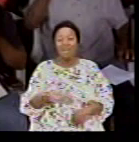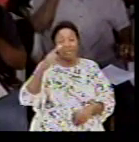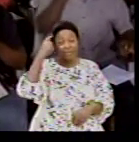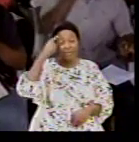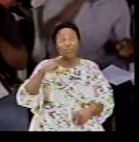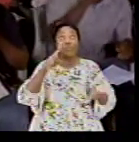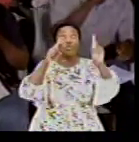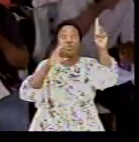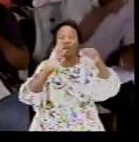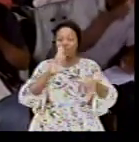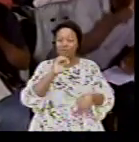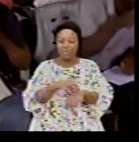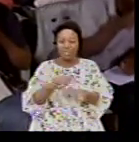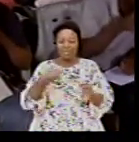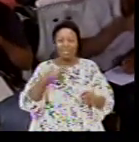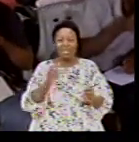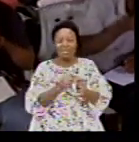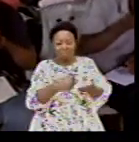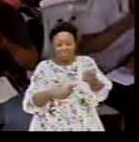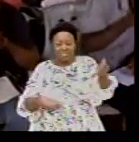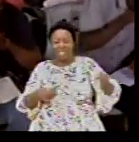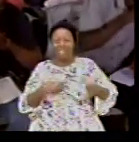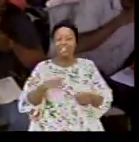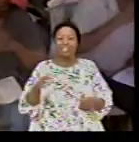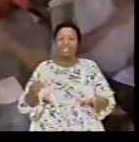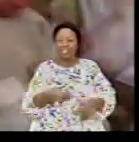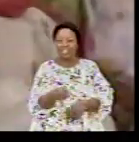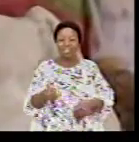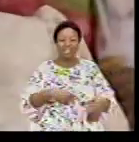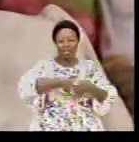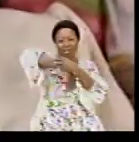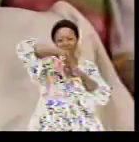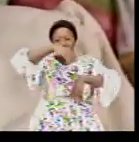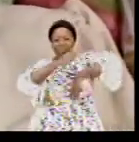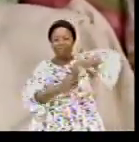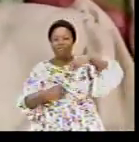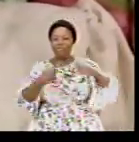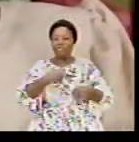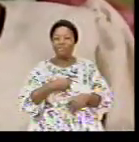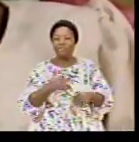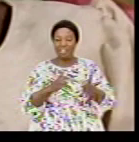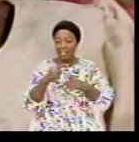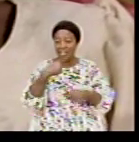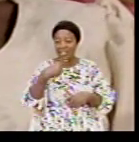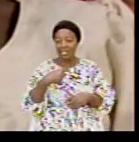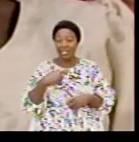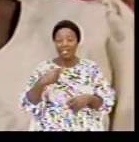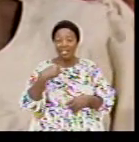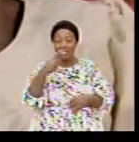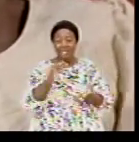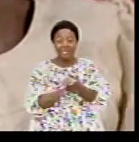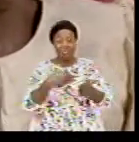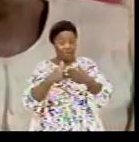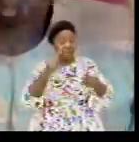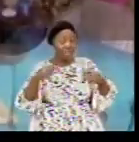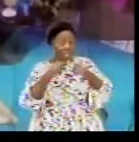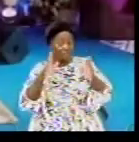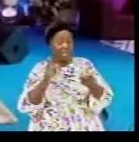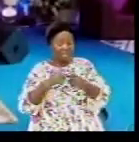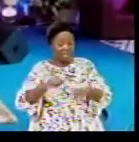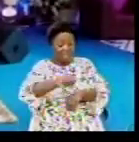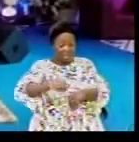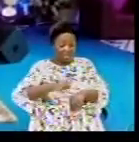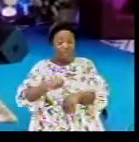with me. Thy rod, thy staff, they comfort me. And then he says that here before your enemies. He anoints